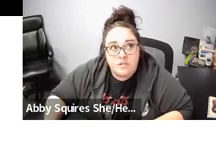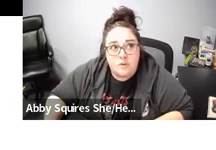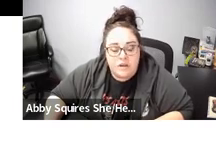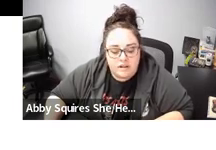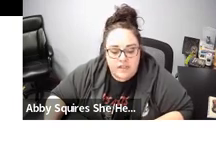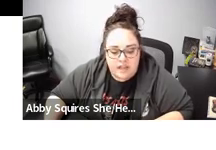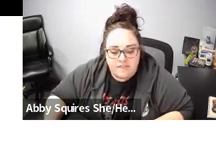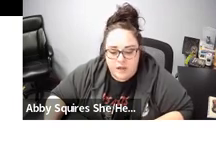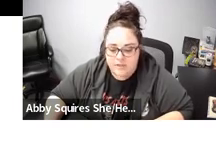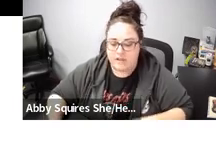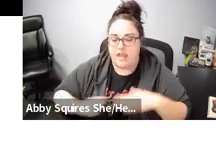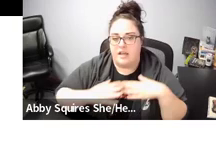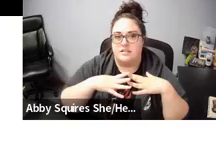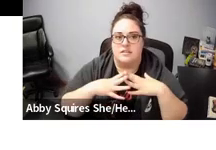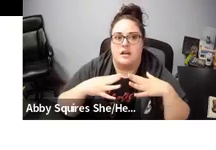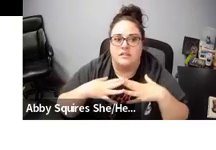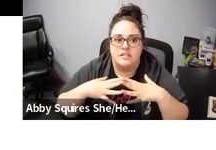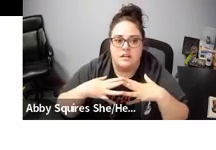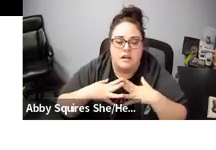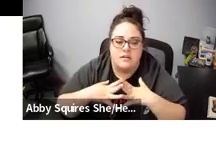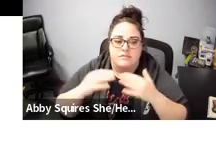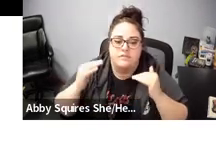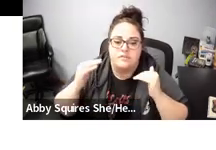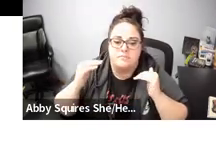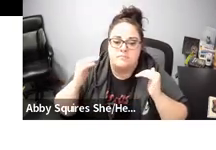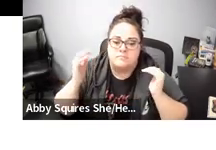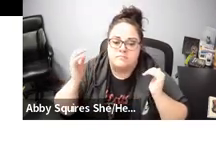There's also one that I found that has